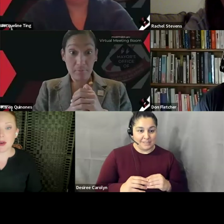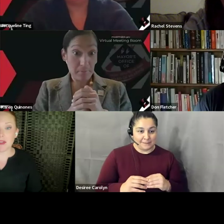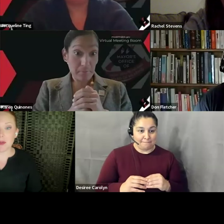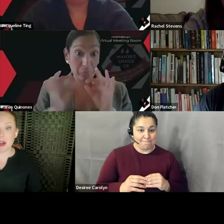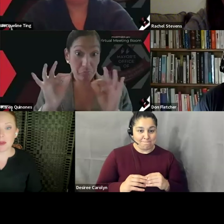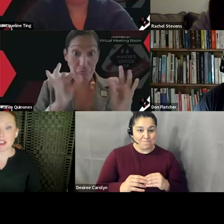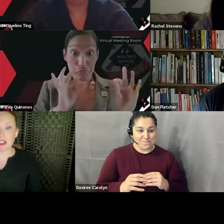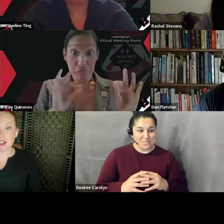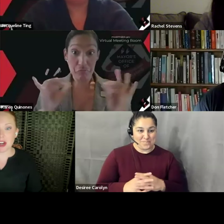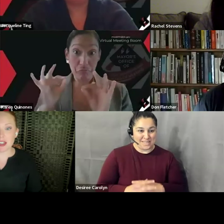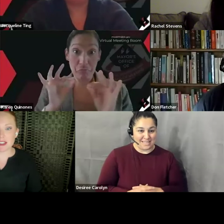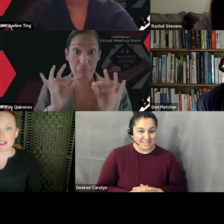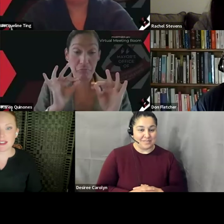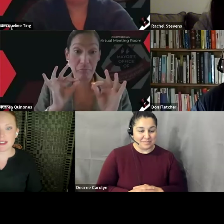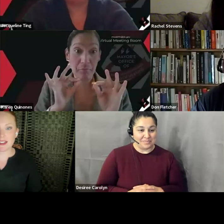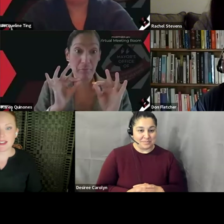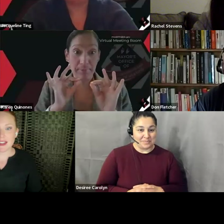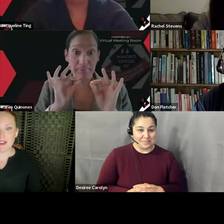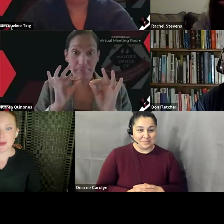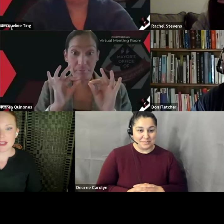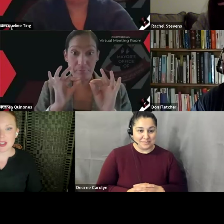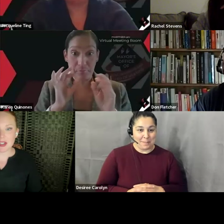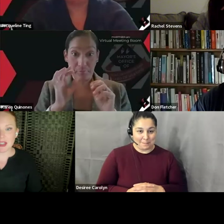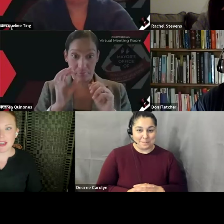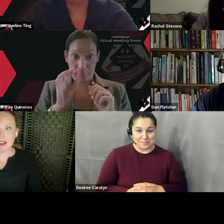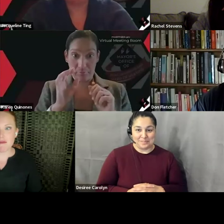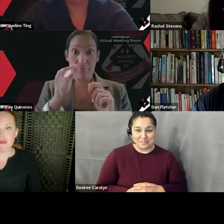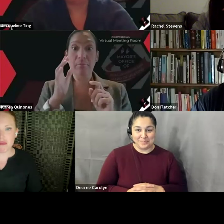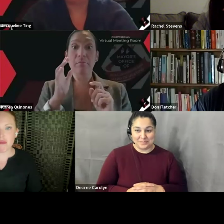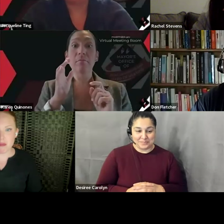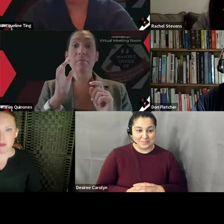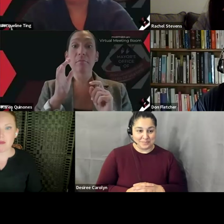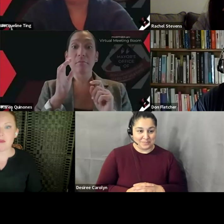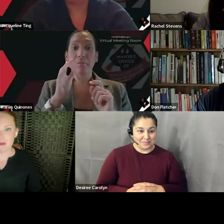Okay, hello everyone. Are we good to start? Everyone's good?